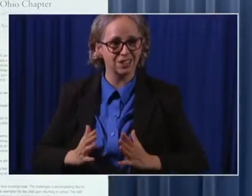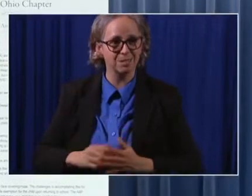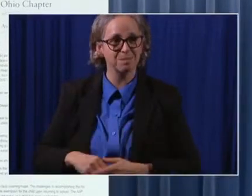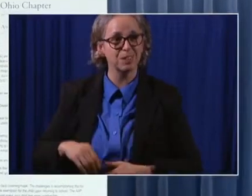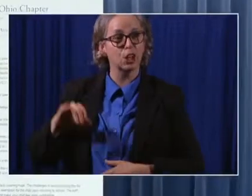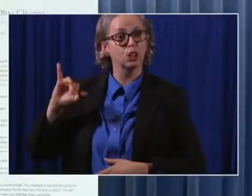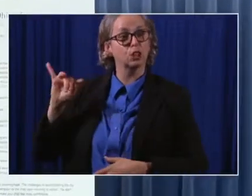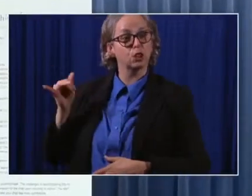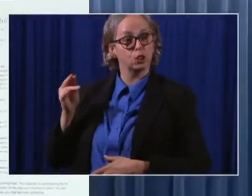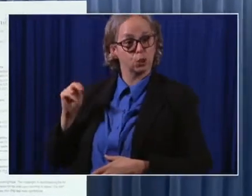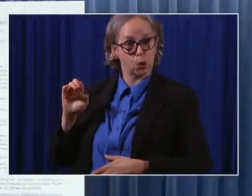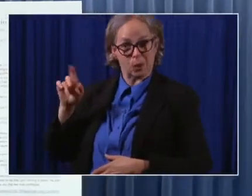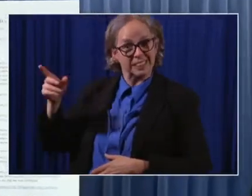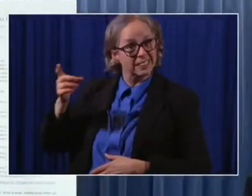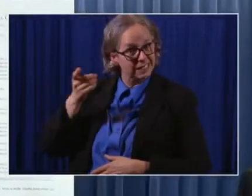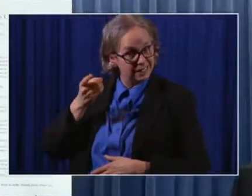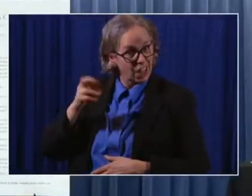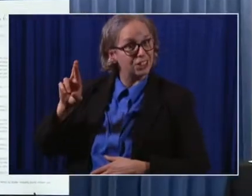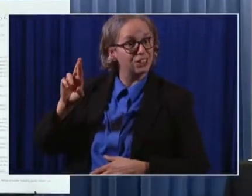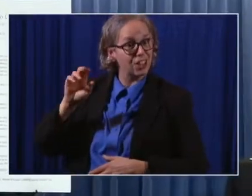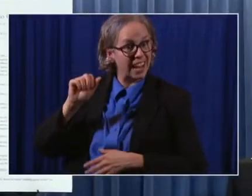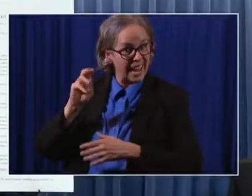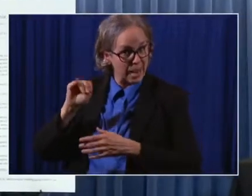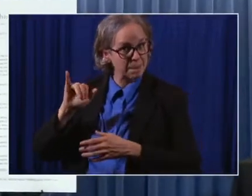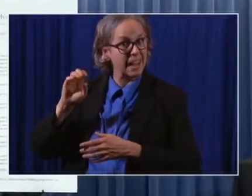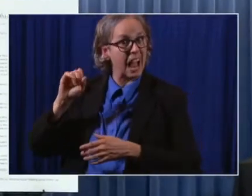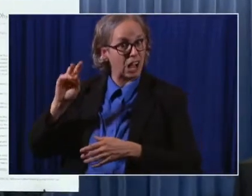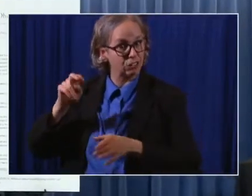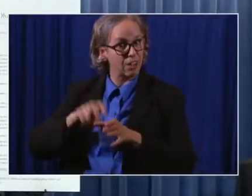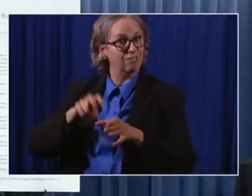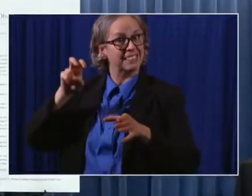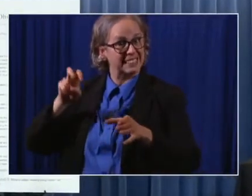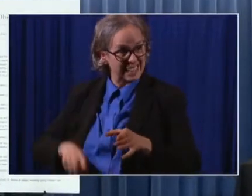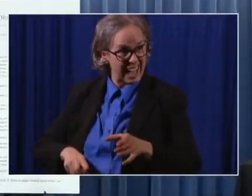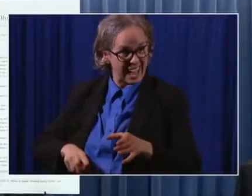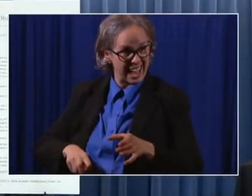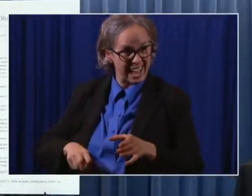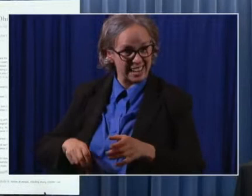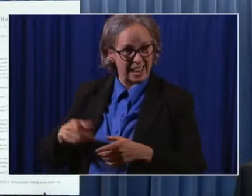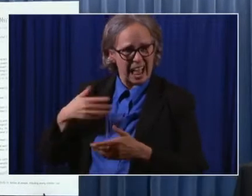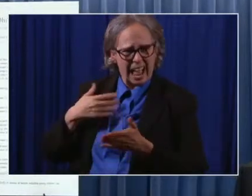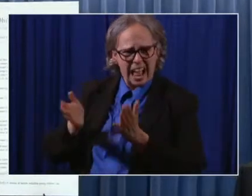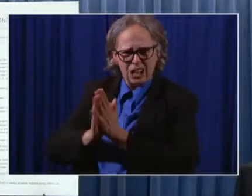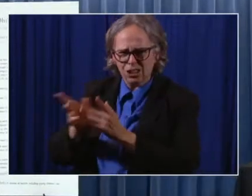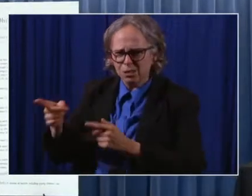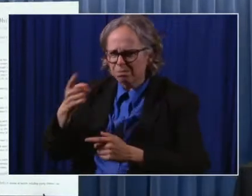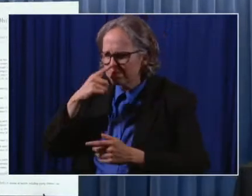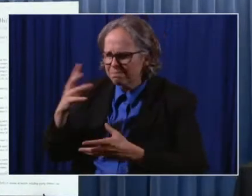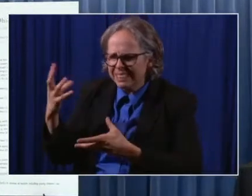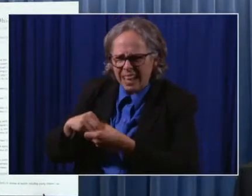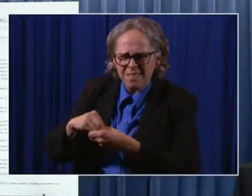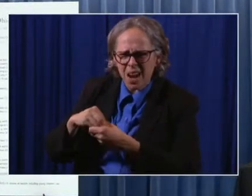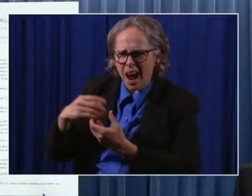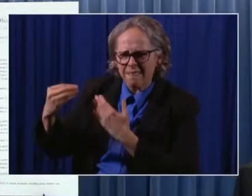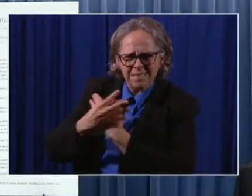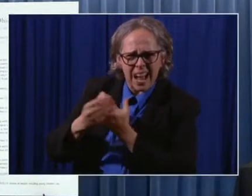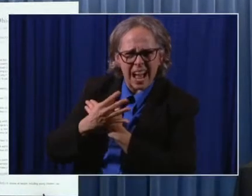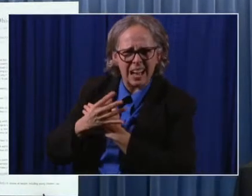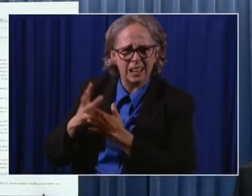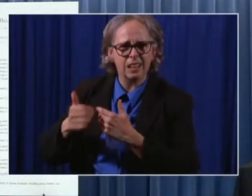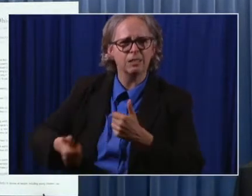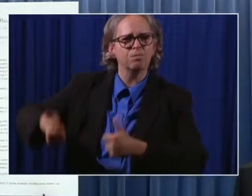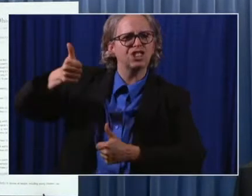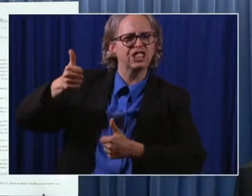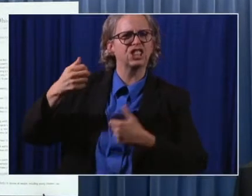Acton resigned as director of the Ohio Department of Health, I asked her to stay on our team as my chief health advisor.